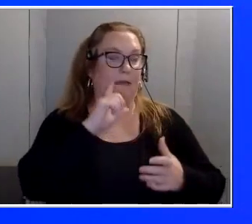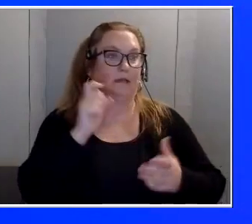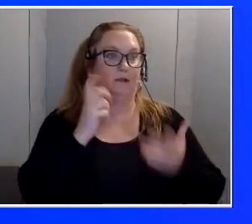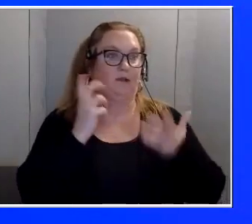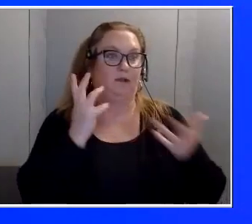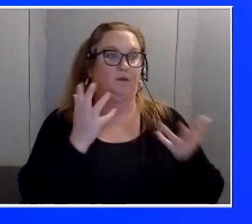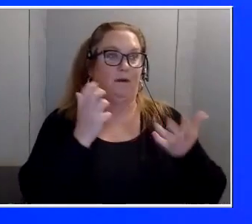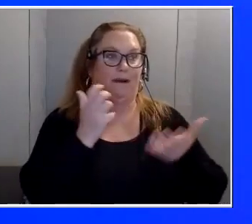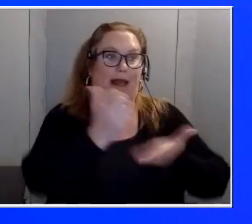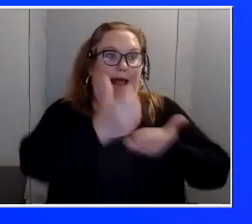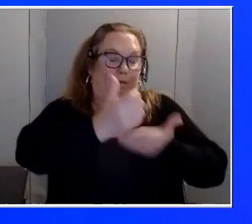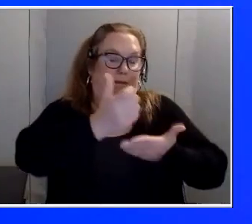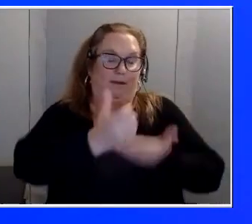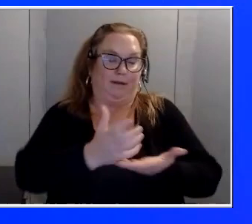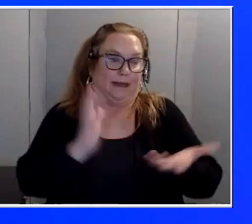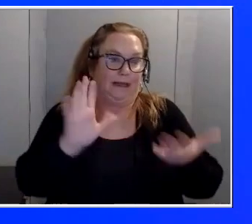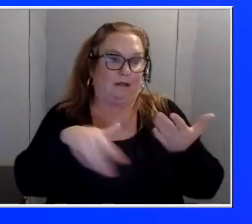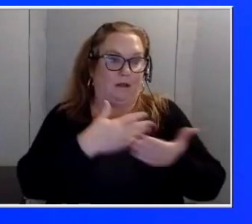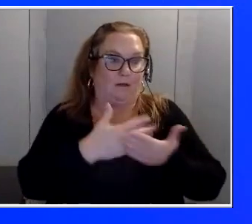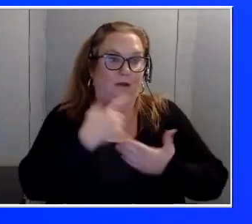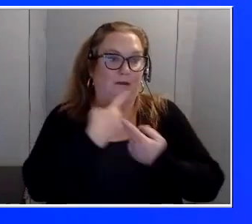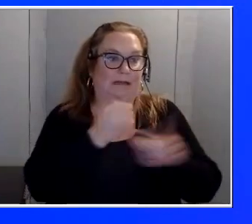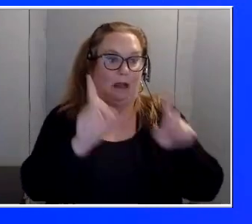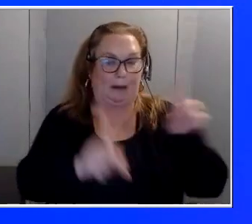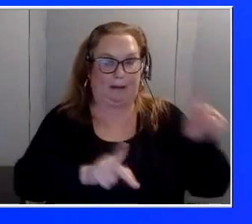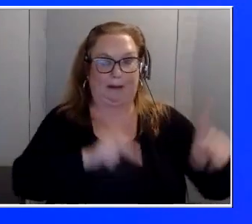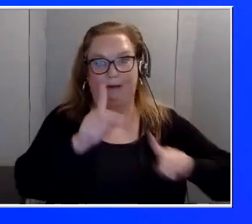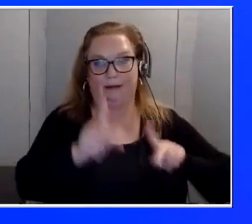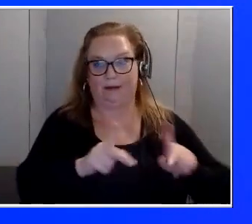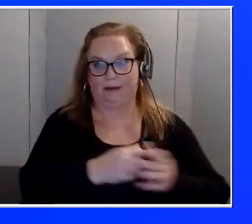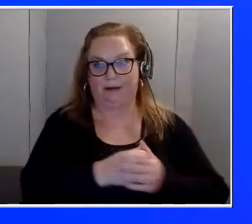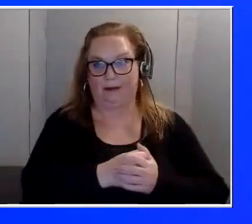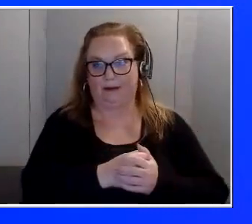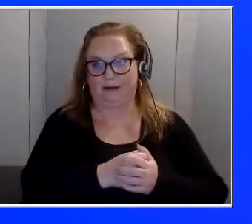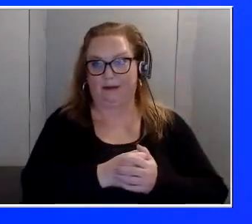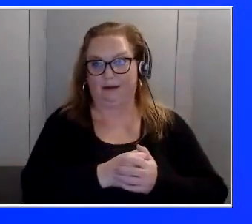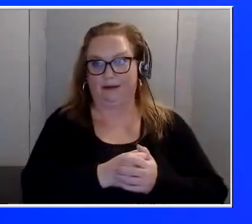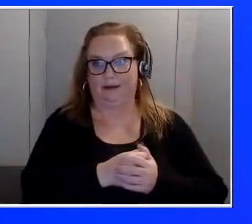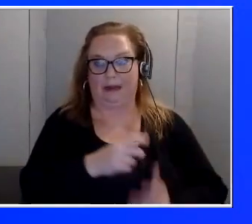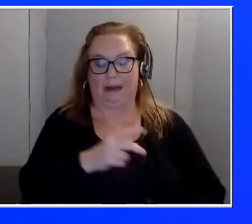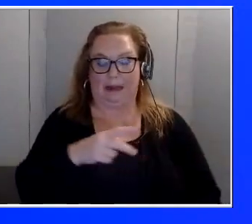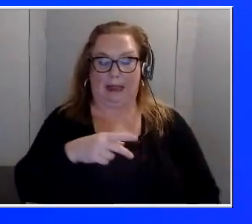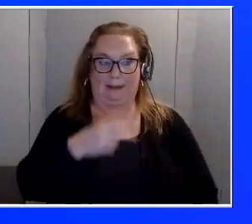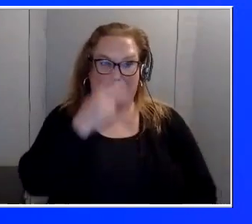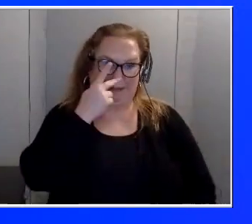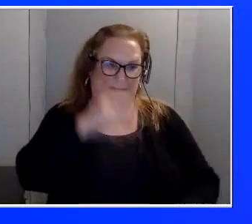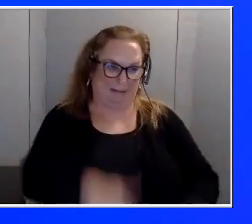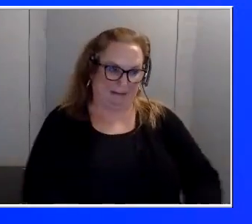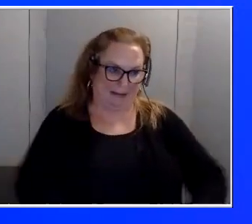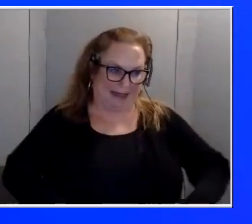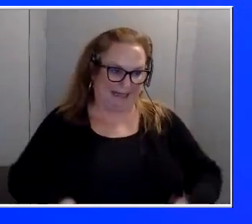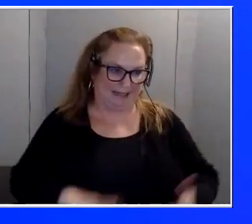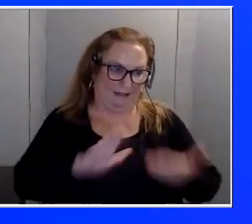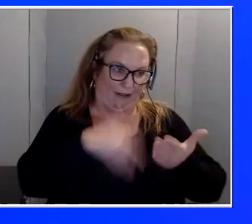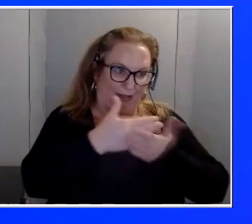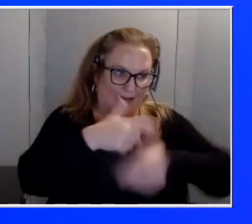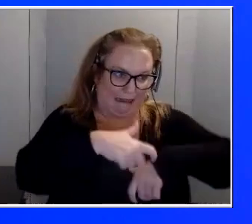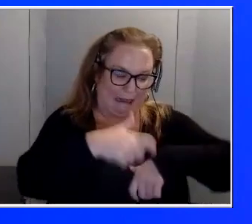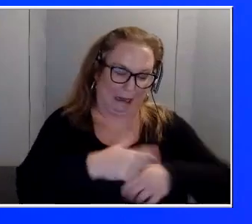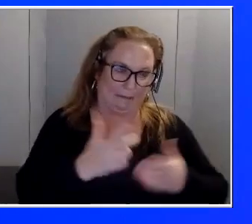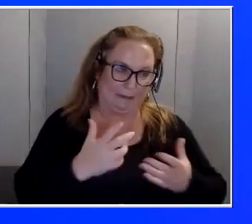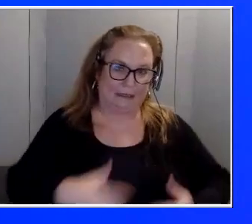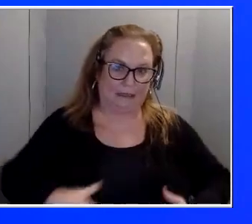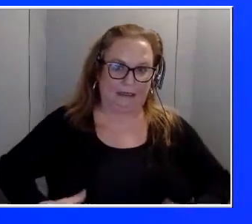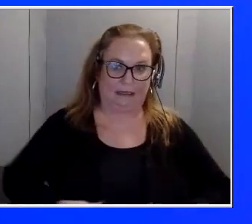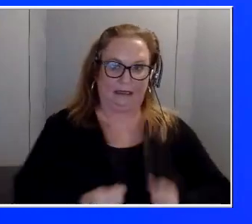is help at that point. Once you tell people, I am peeing my pants. I don't want to